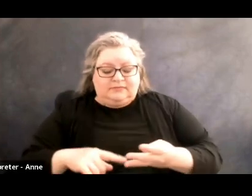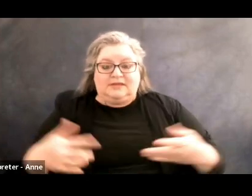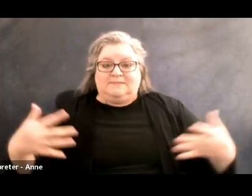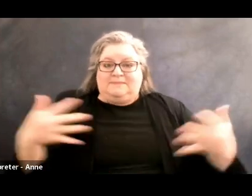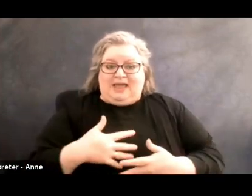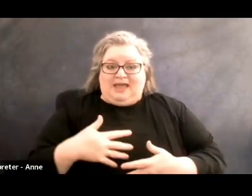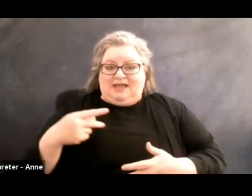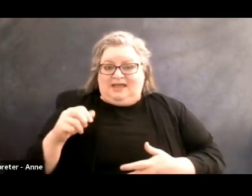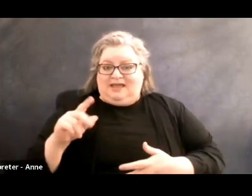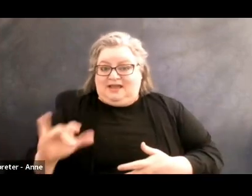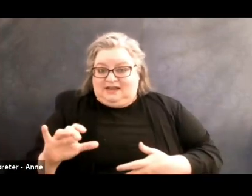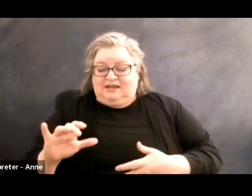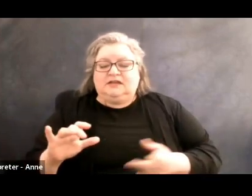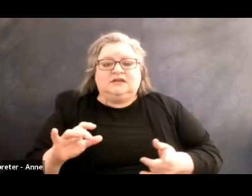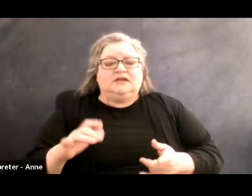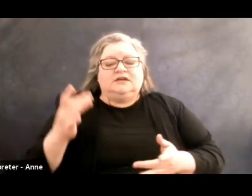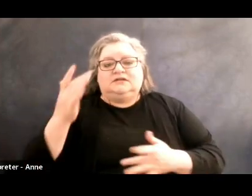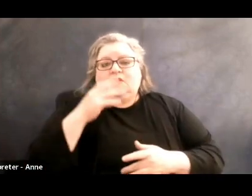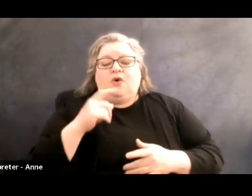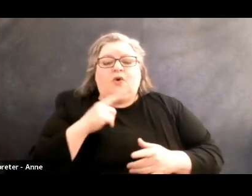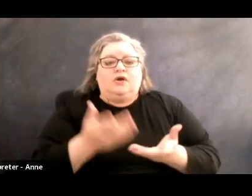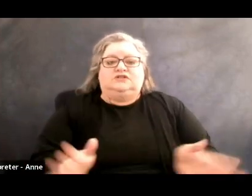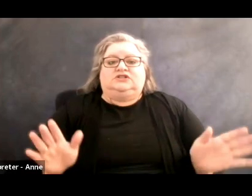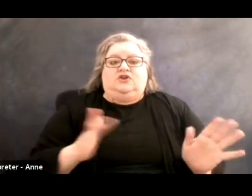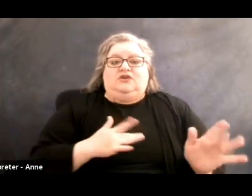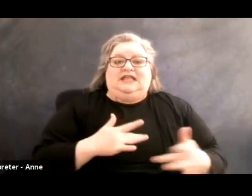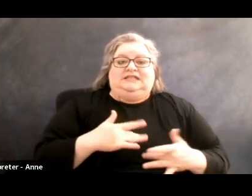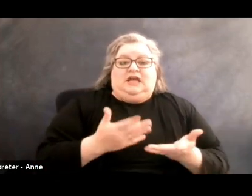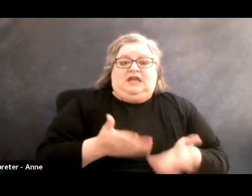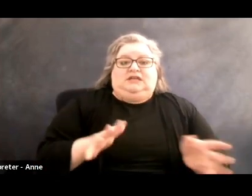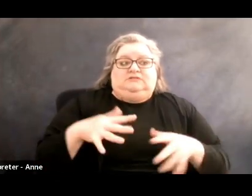disorders, and even generalized anxiety disorder.